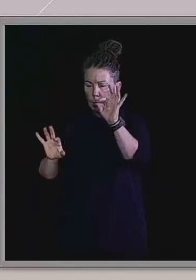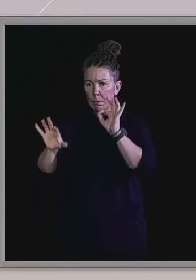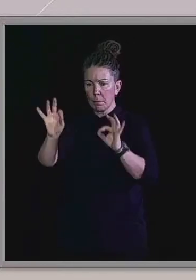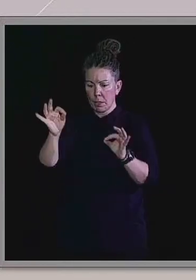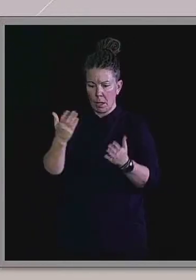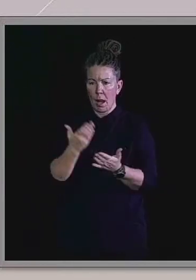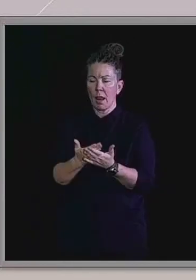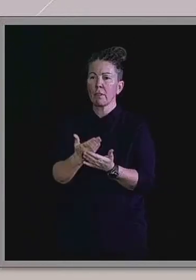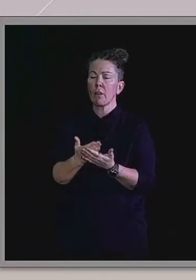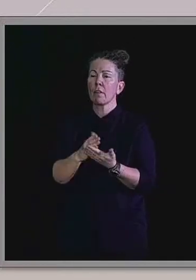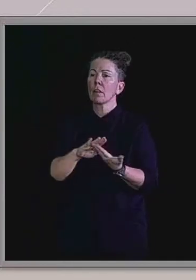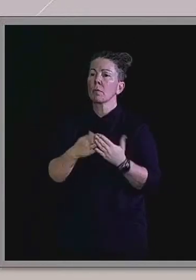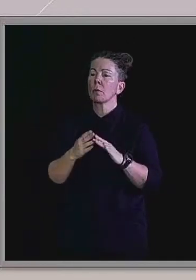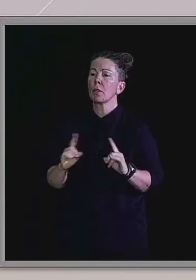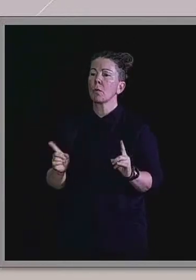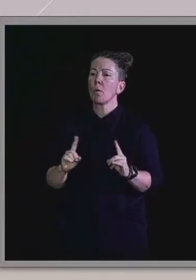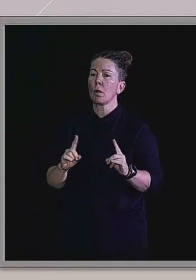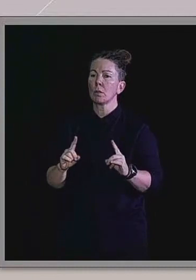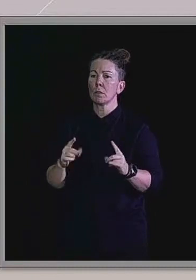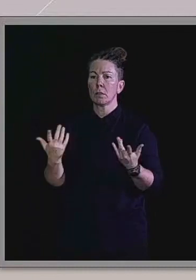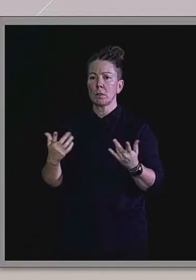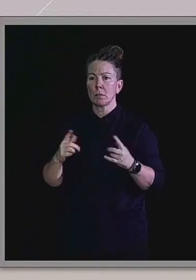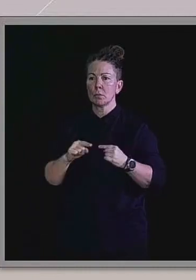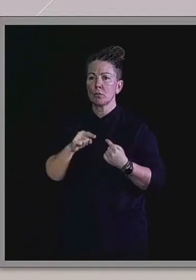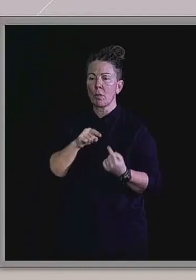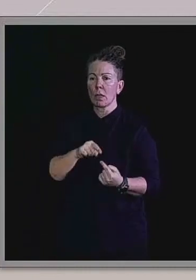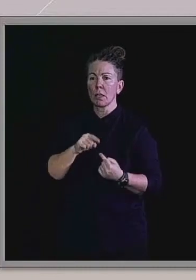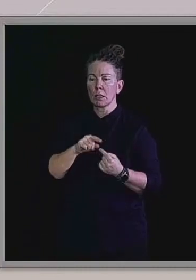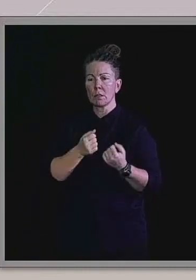leave the community, struggling and defending for themselves.